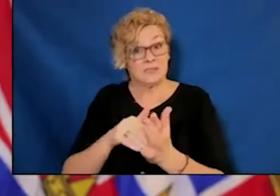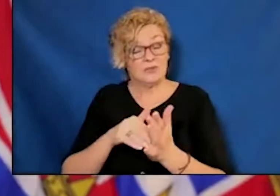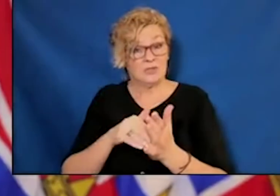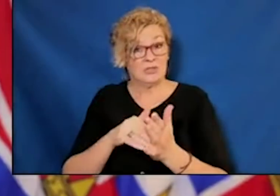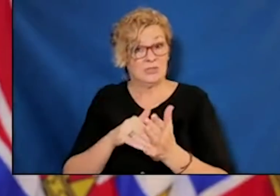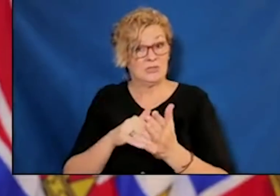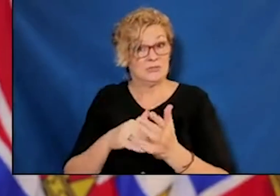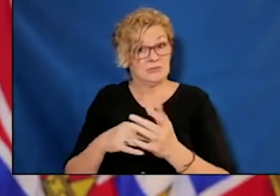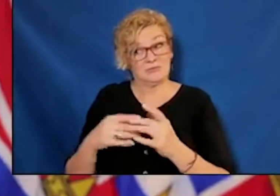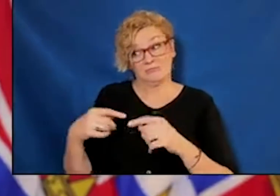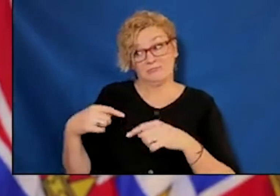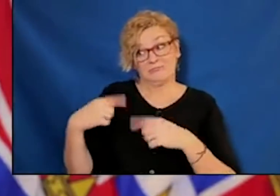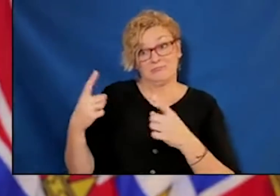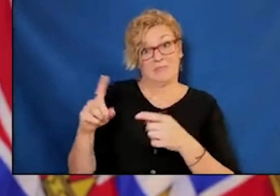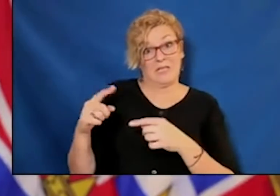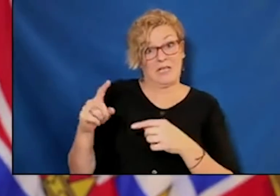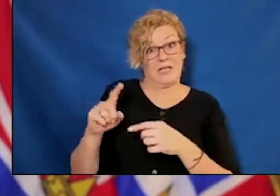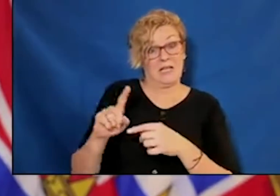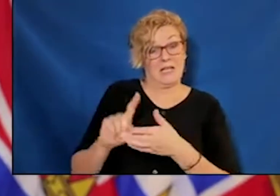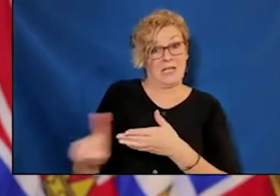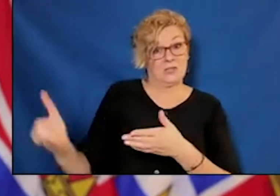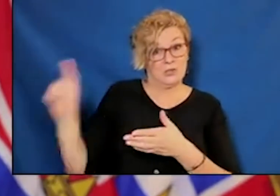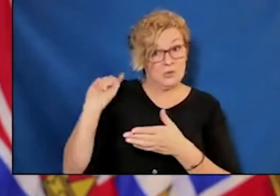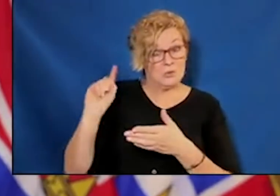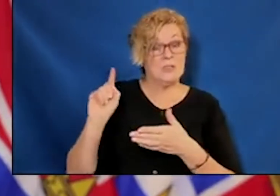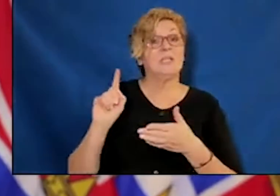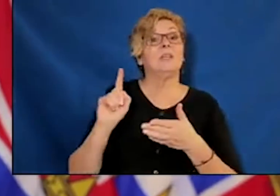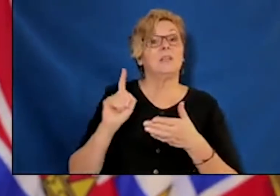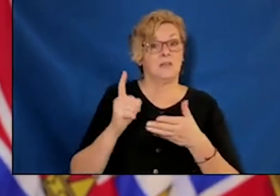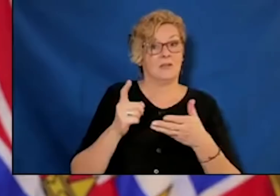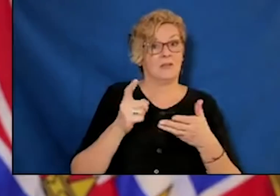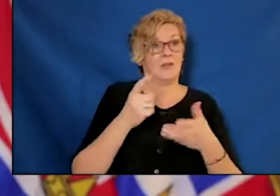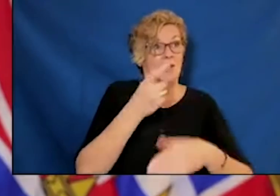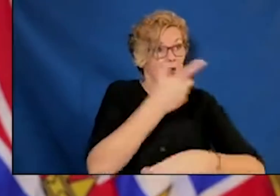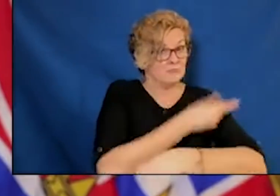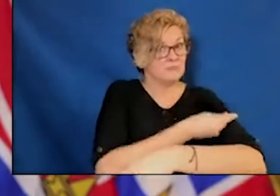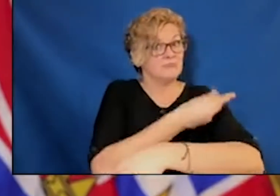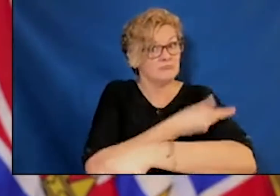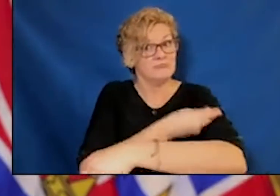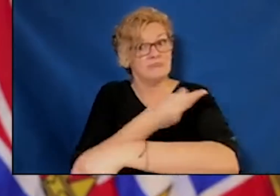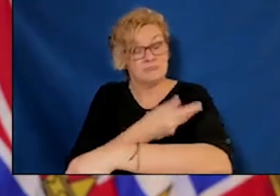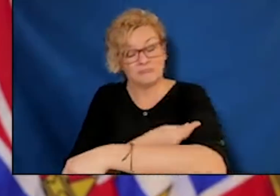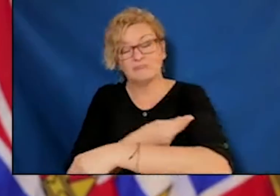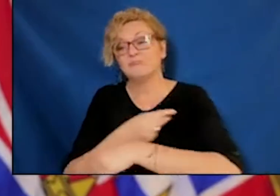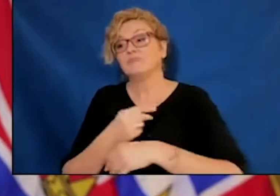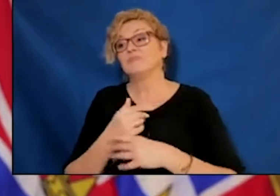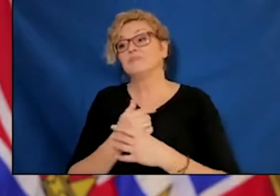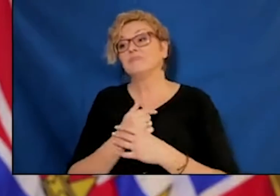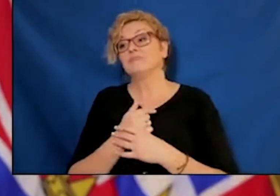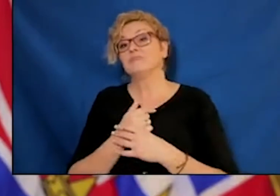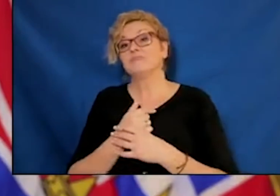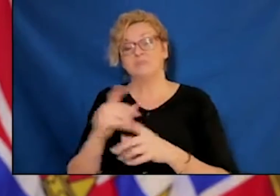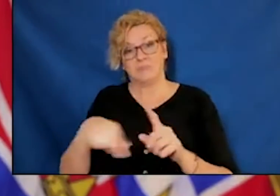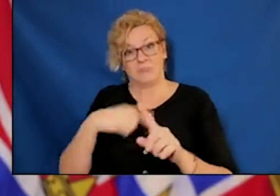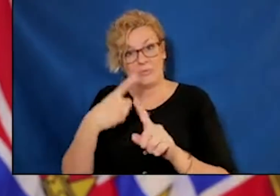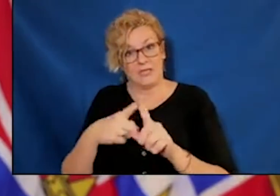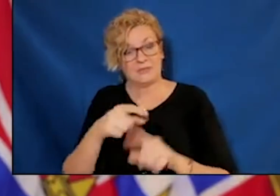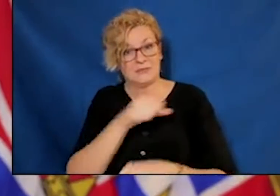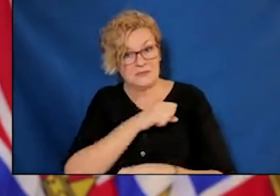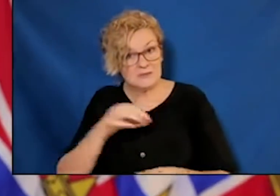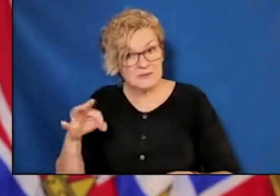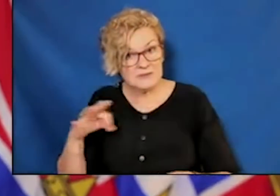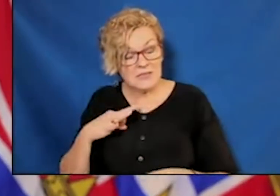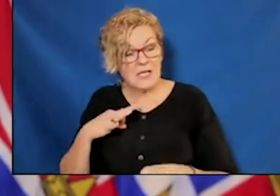hearing from many care aides, nurses, physicians across the province and from my